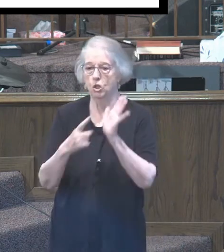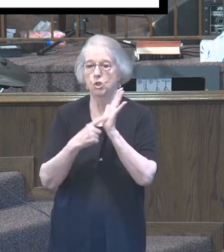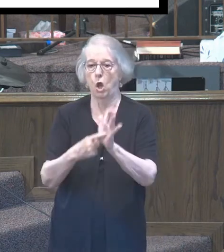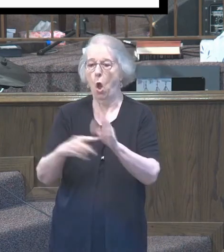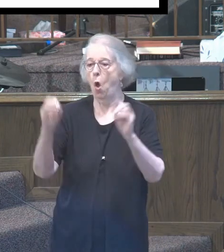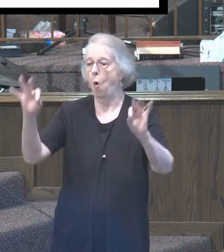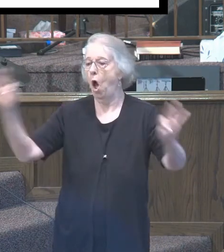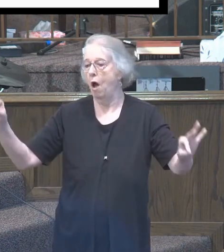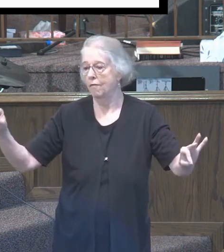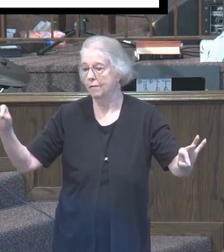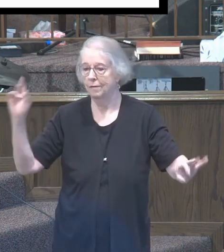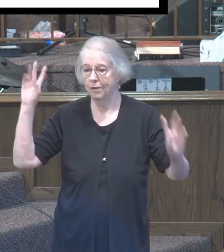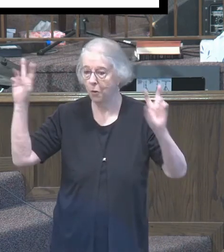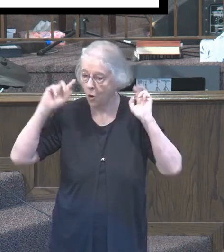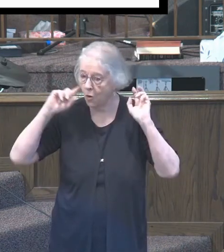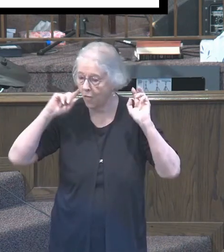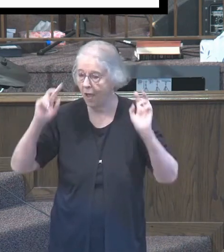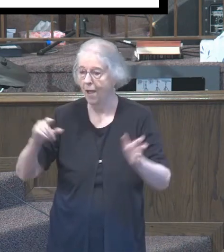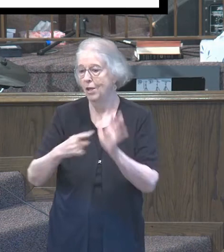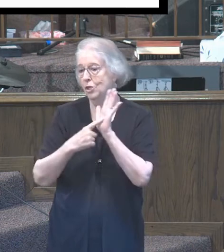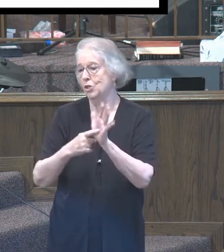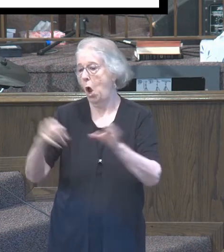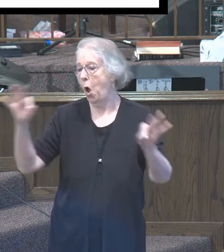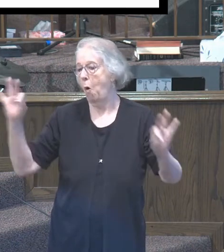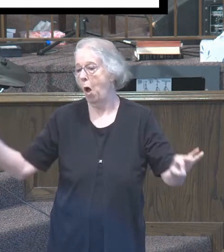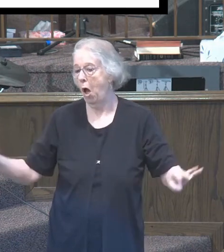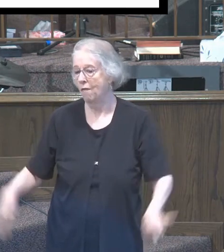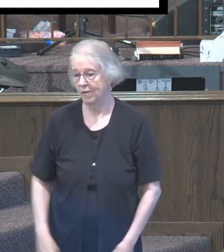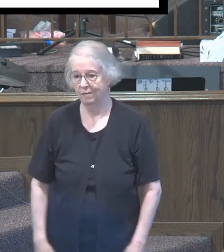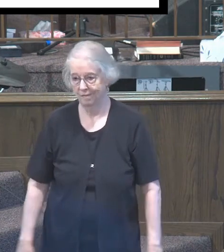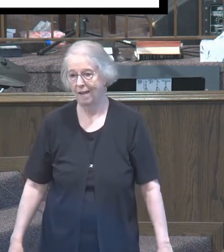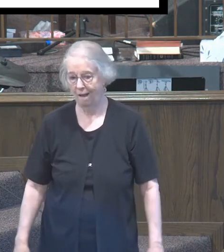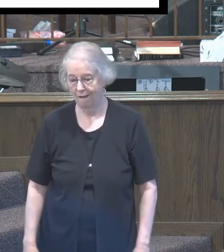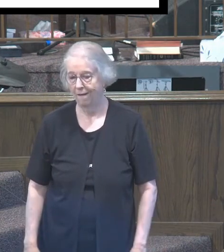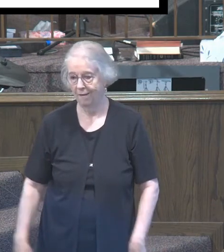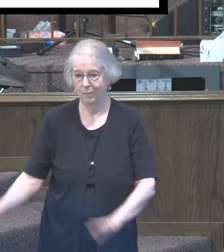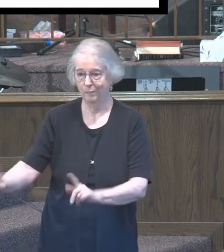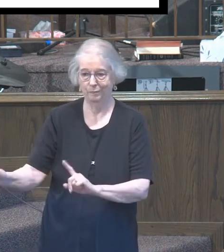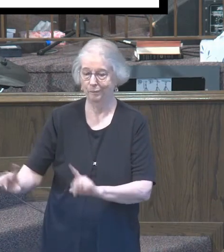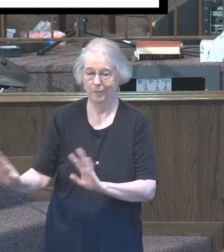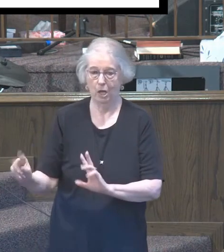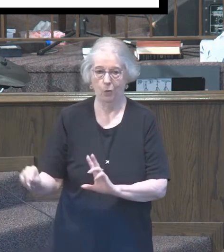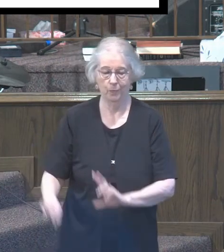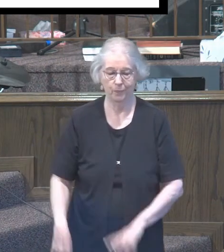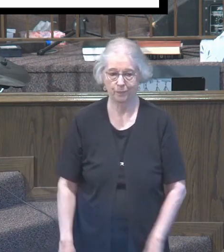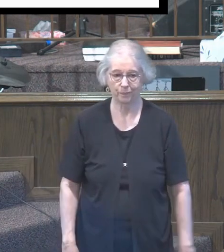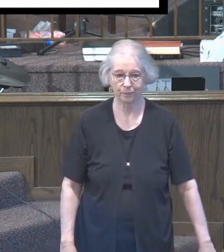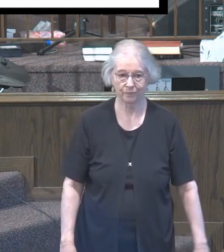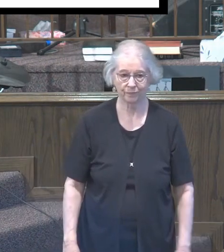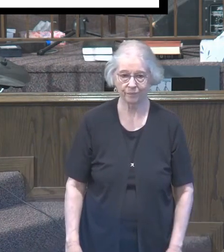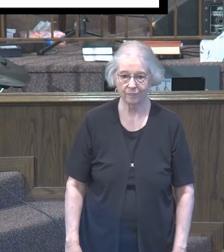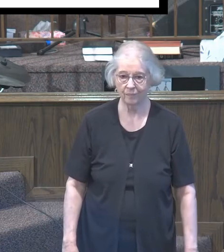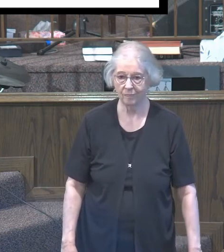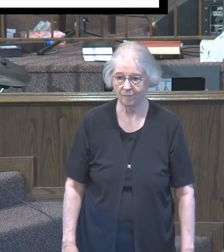hoping for 15 minutes of fame. Do you think God sits in a box seat? Here's what I want you to